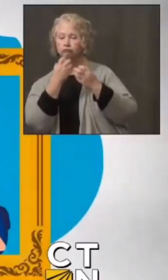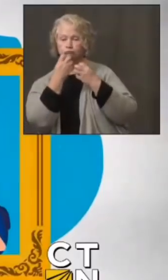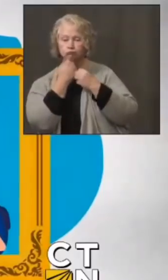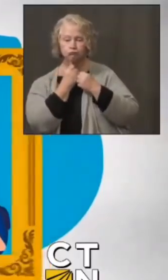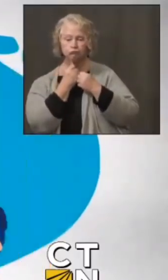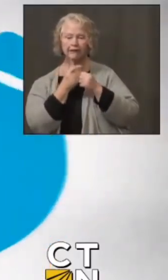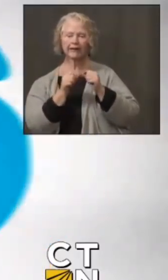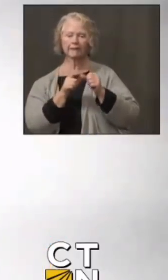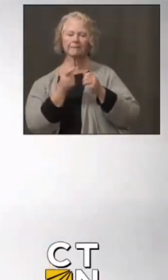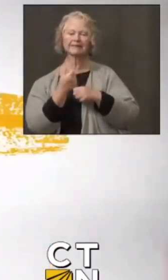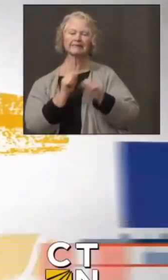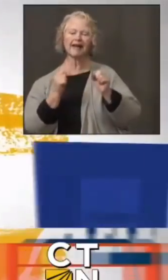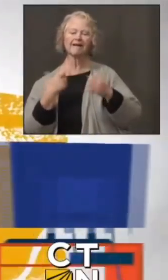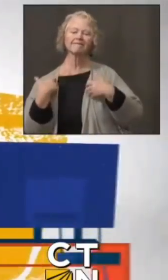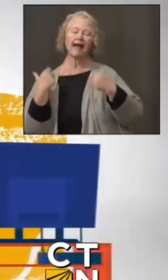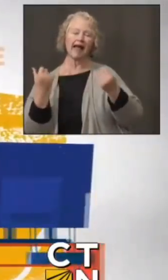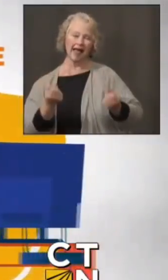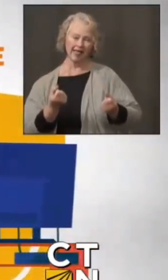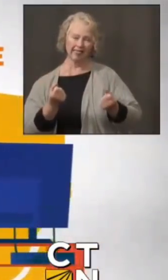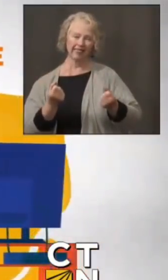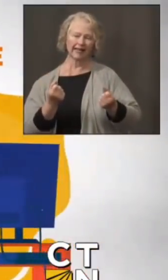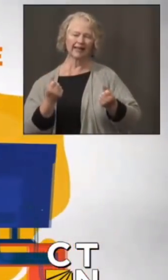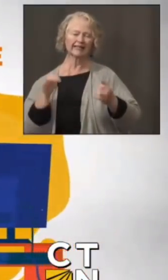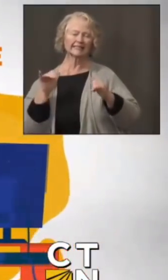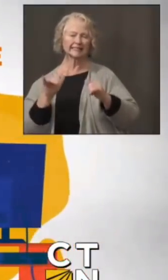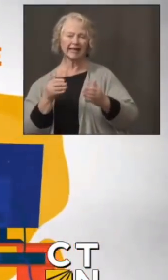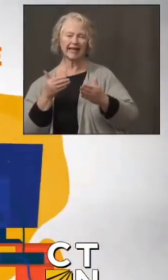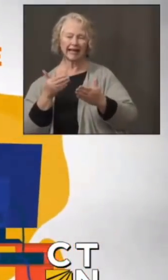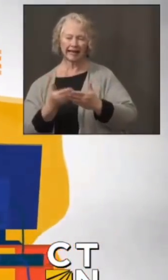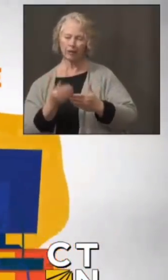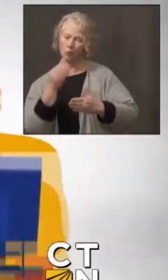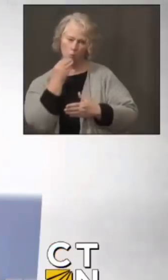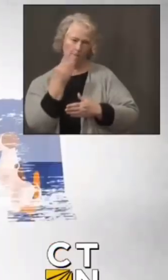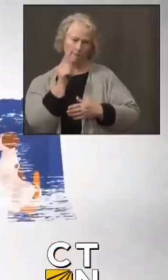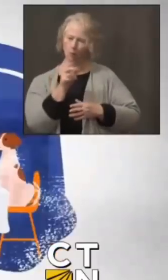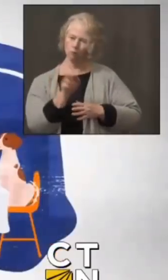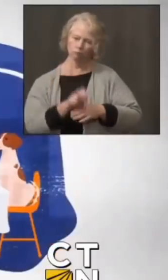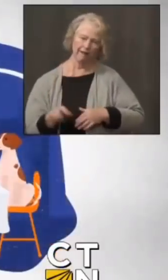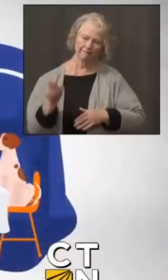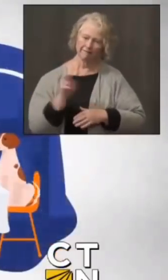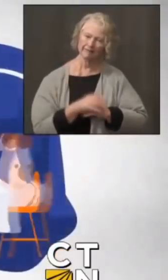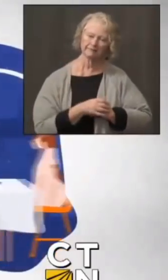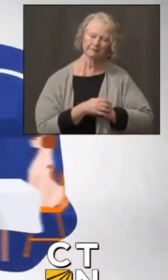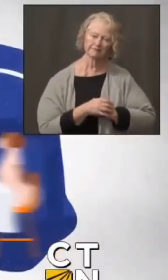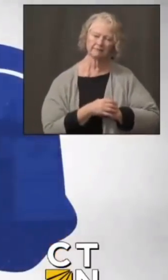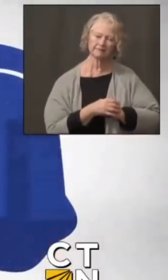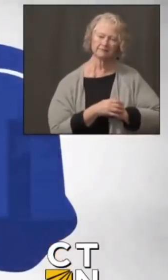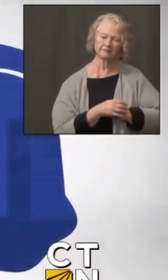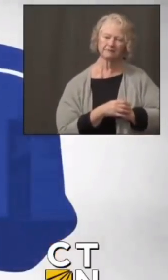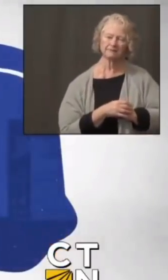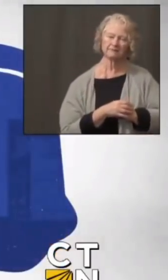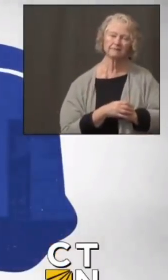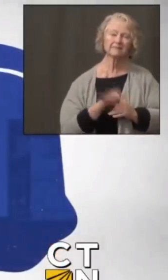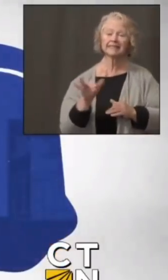and healthy and staying close to home rather than traveling. Limit sit-down family dinners to household